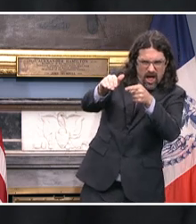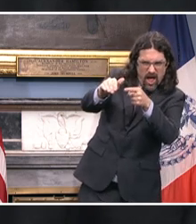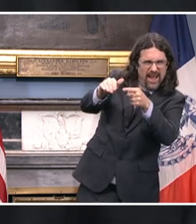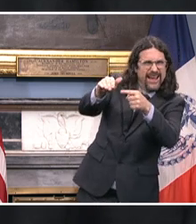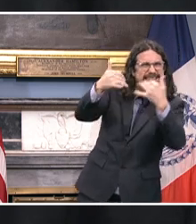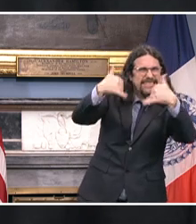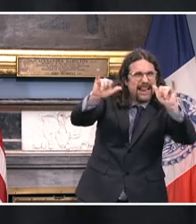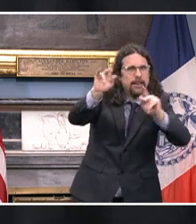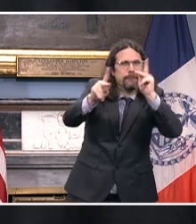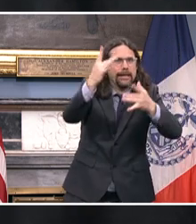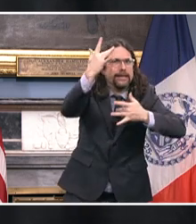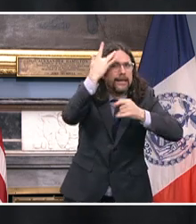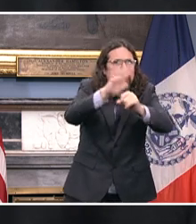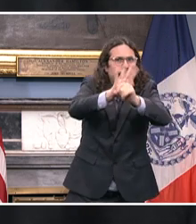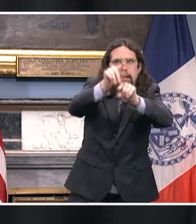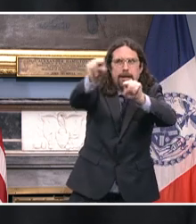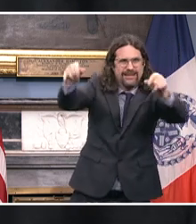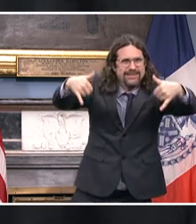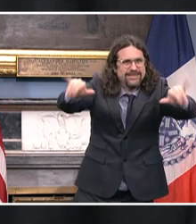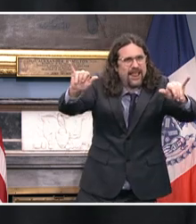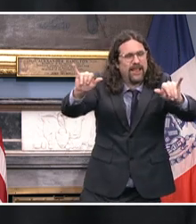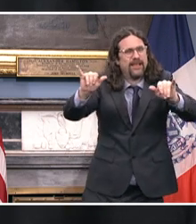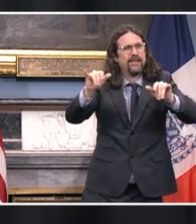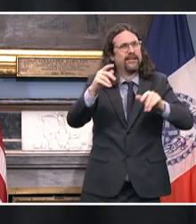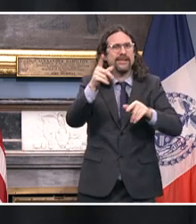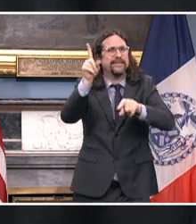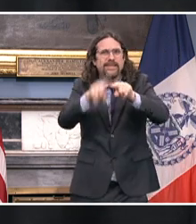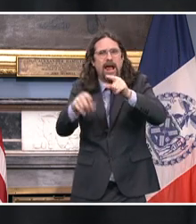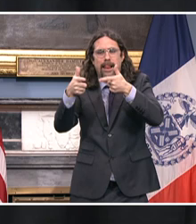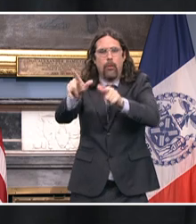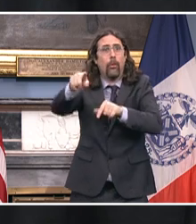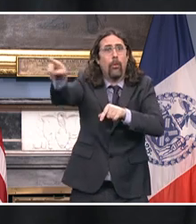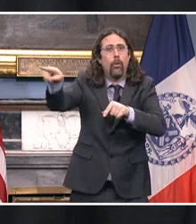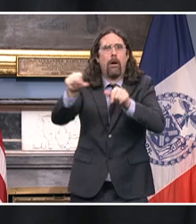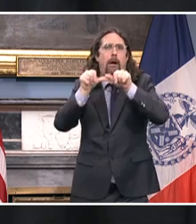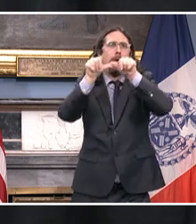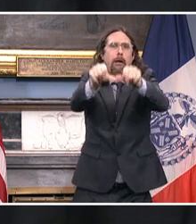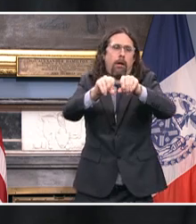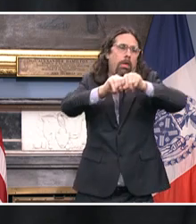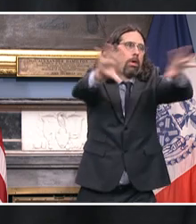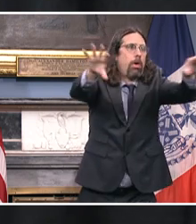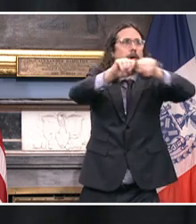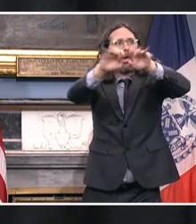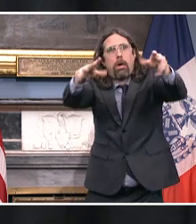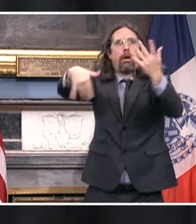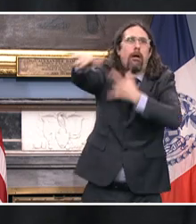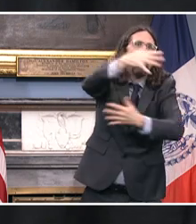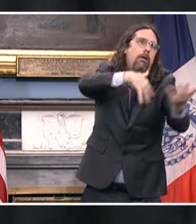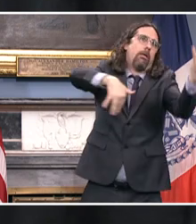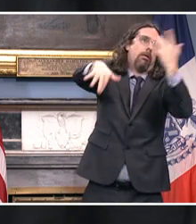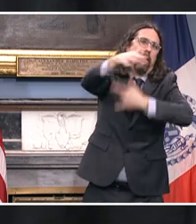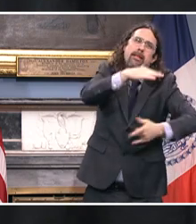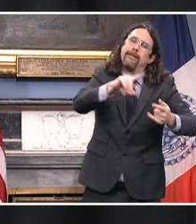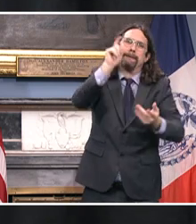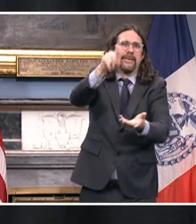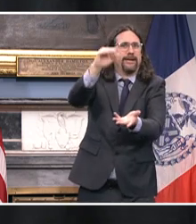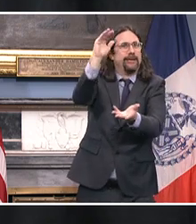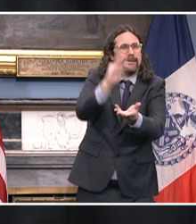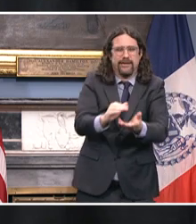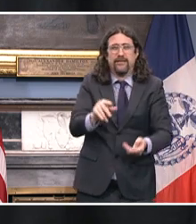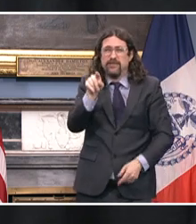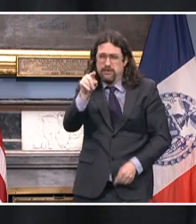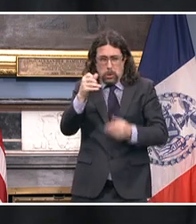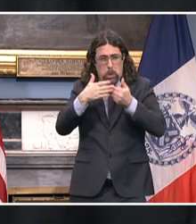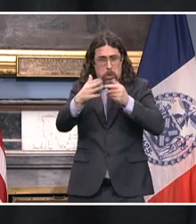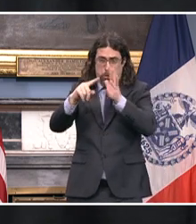get through their own experience with the disease while making sure we don't infect the other members of their family or other people in their life.